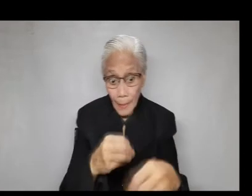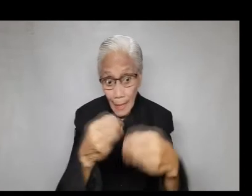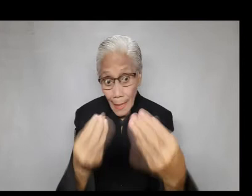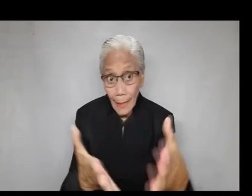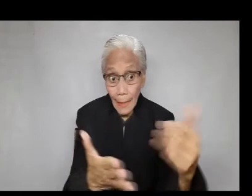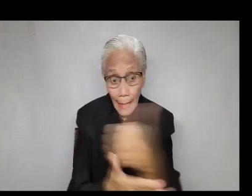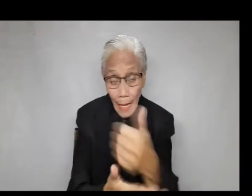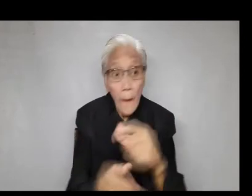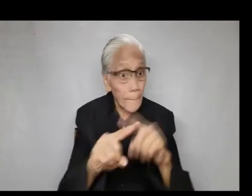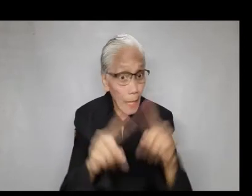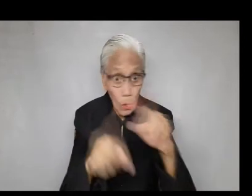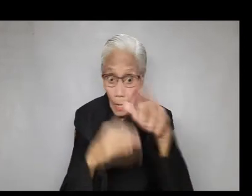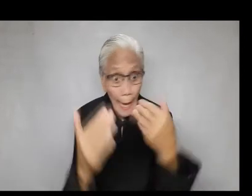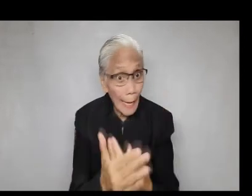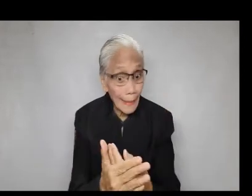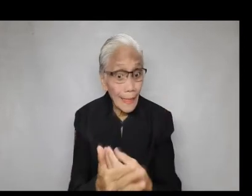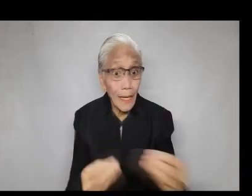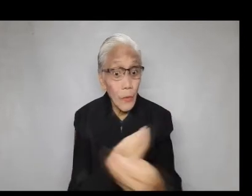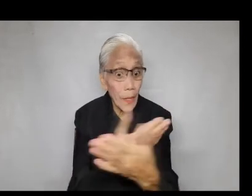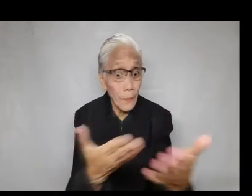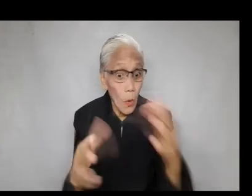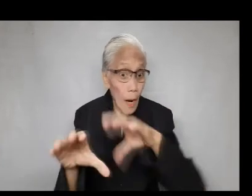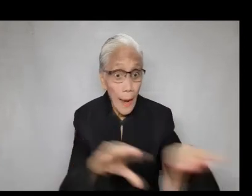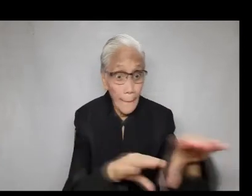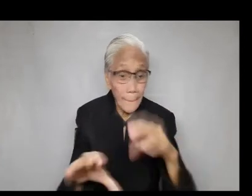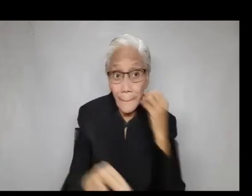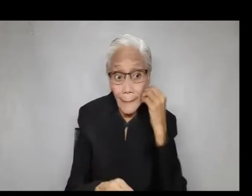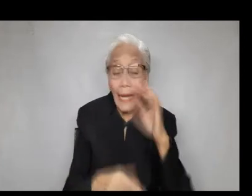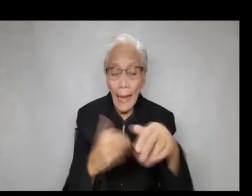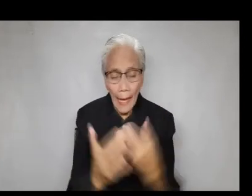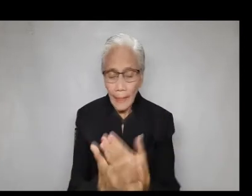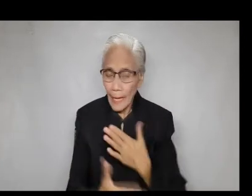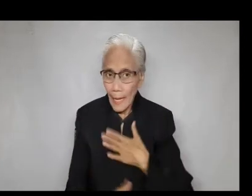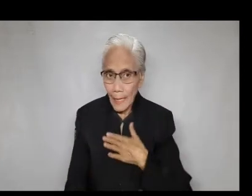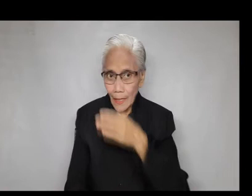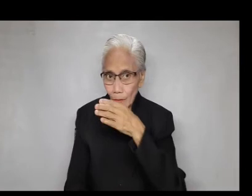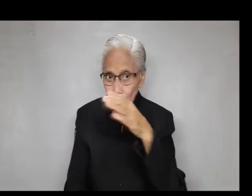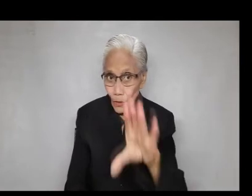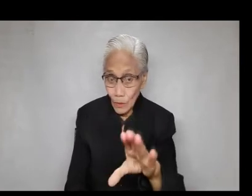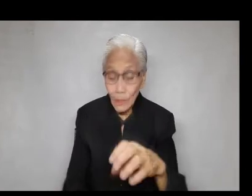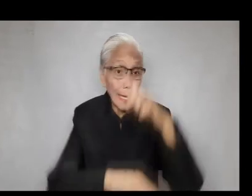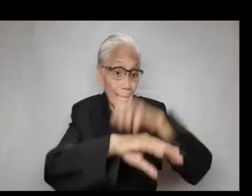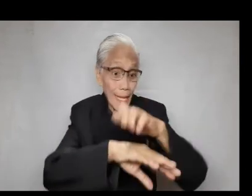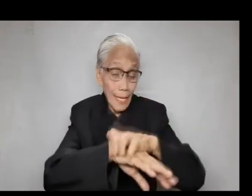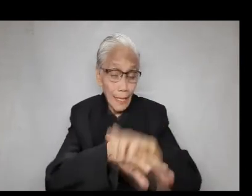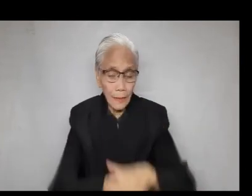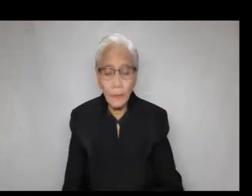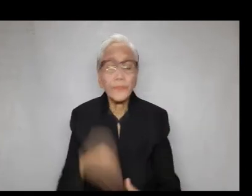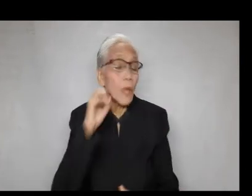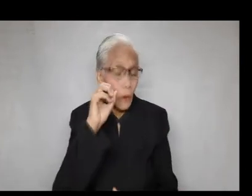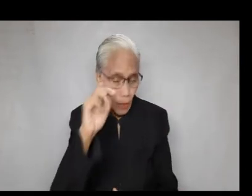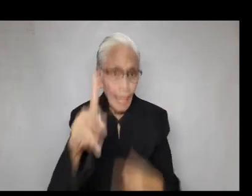sige, pag-aaralin kita, dito ka titira, bibigyan kita ng allowance, pero gagawin mo lahat ng gawaing bahay